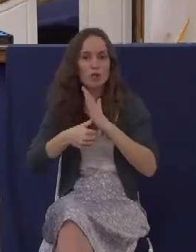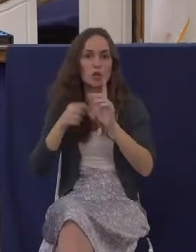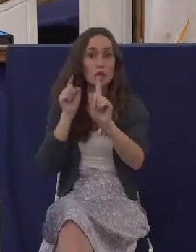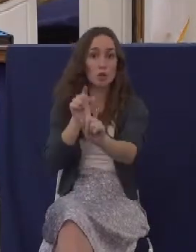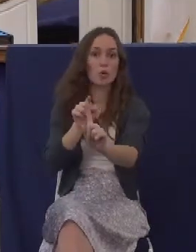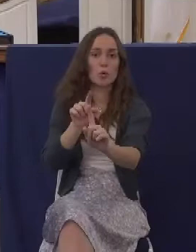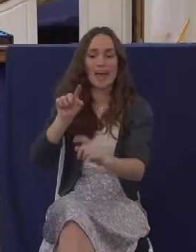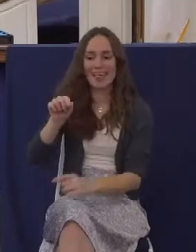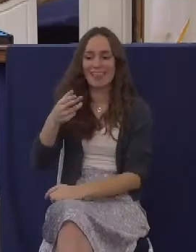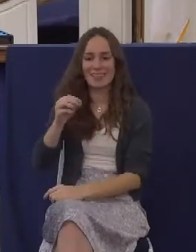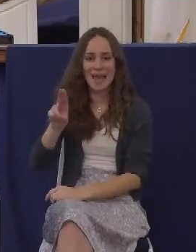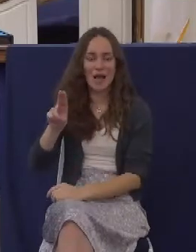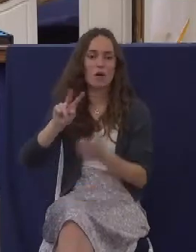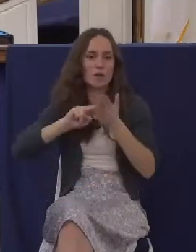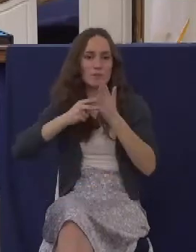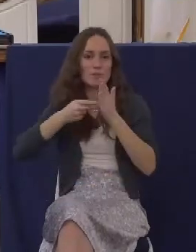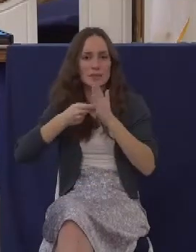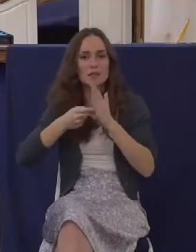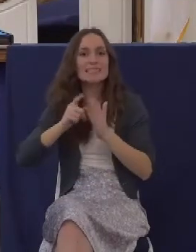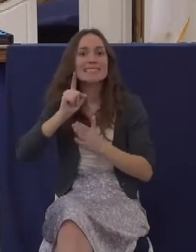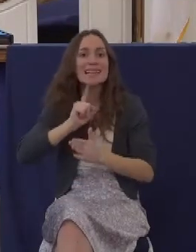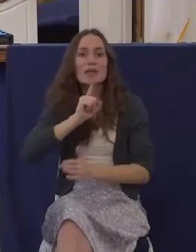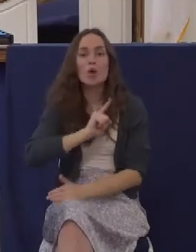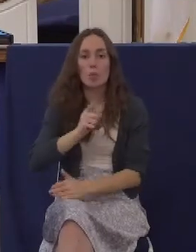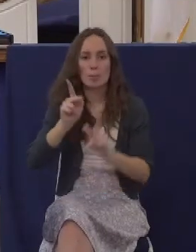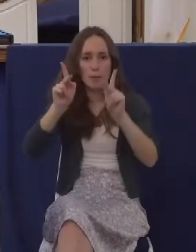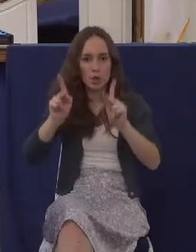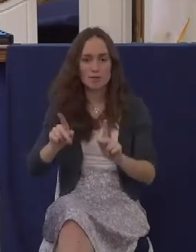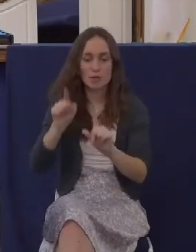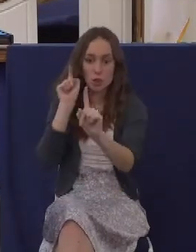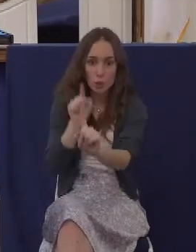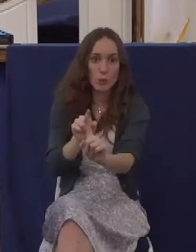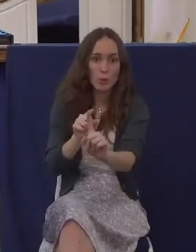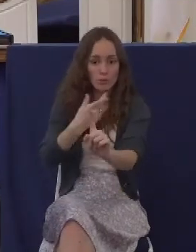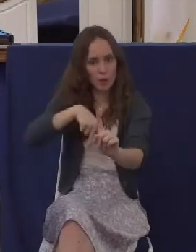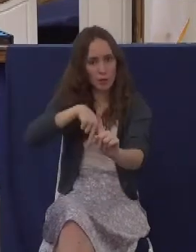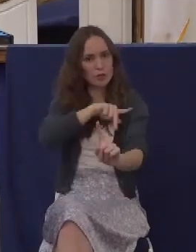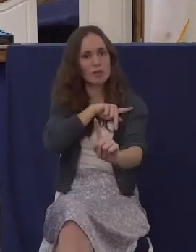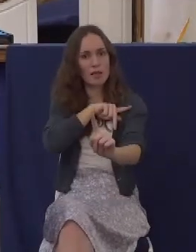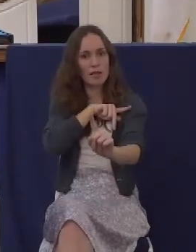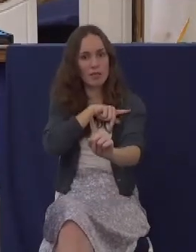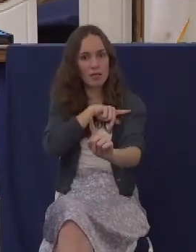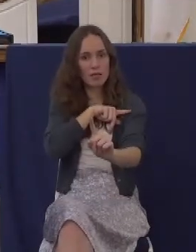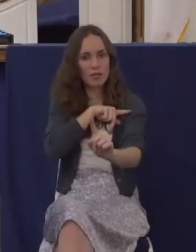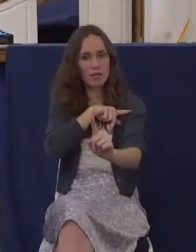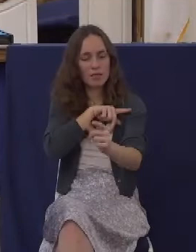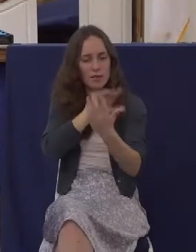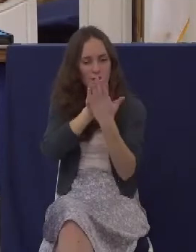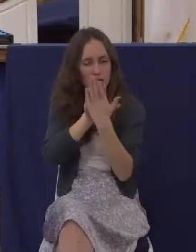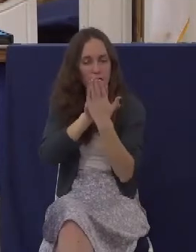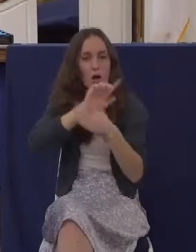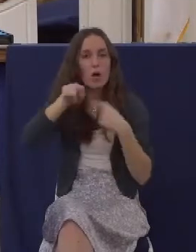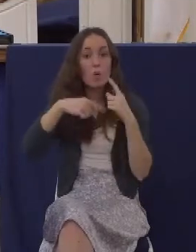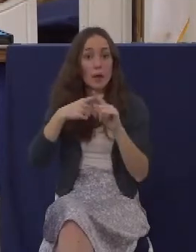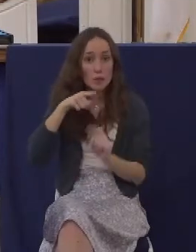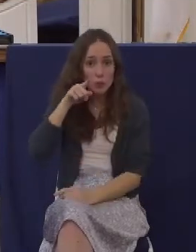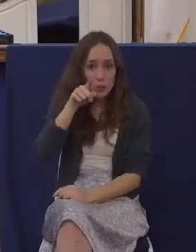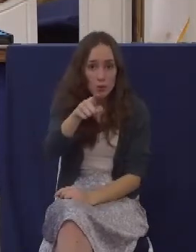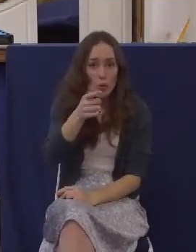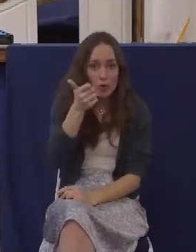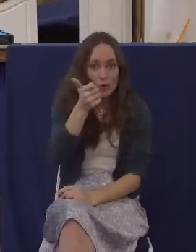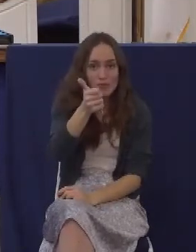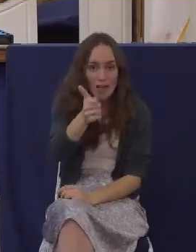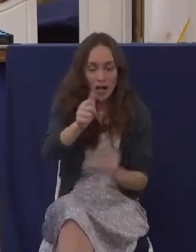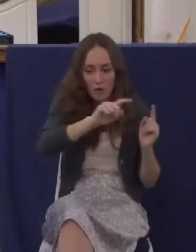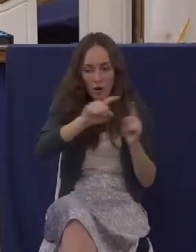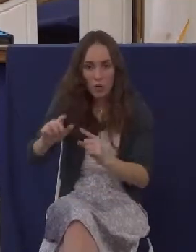personal. This is a singular verb, personal you. When you, as an individual, when you go to pray, you go into your closet,